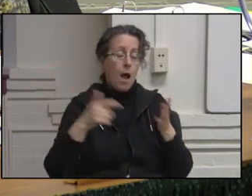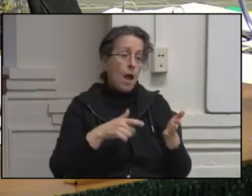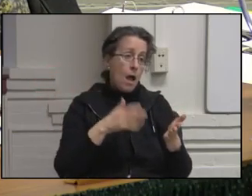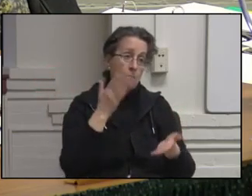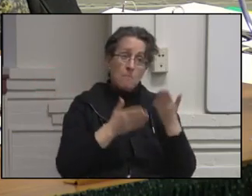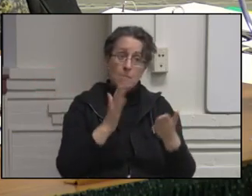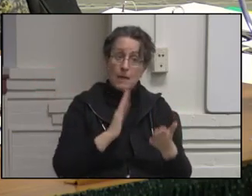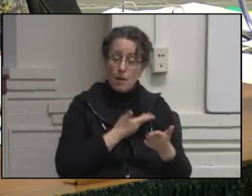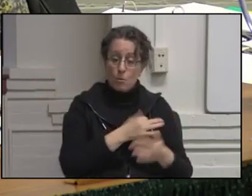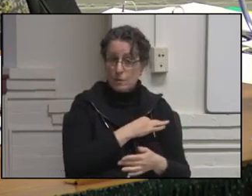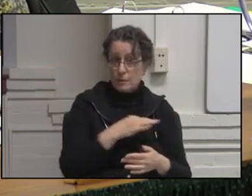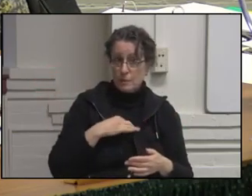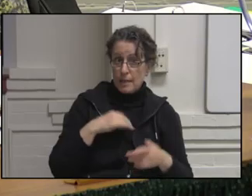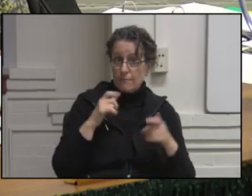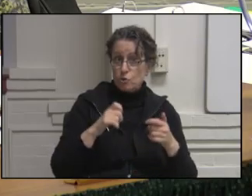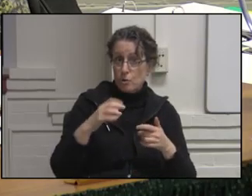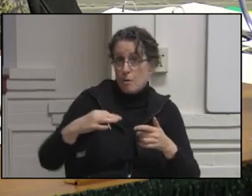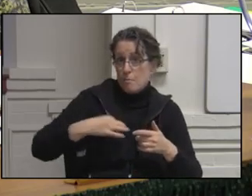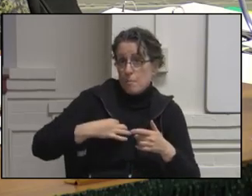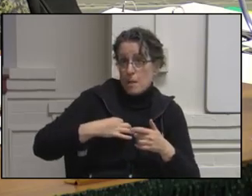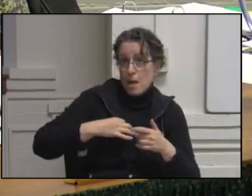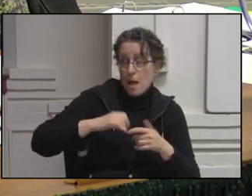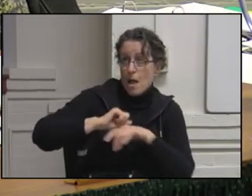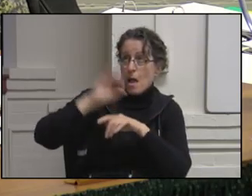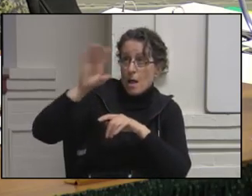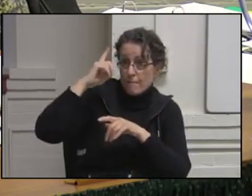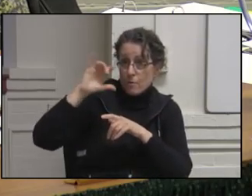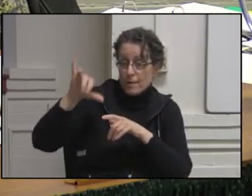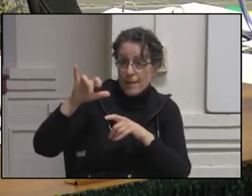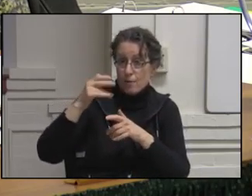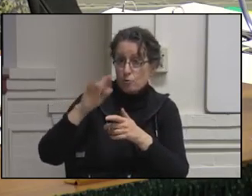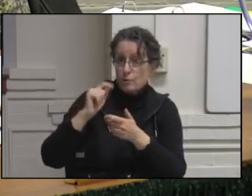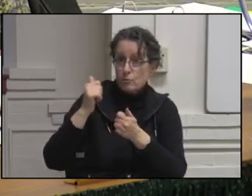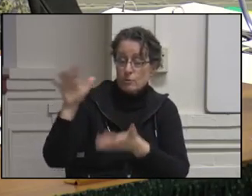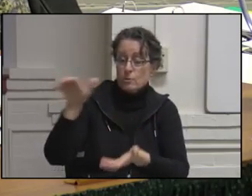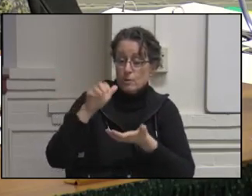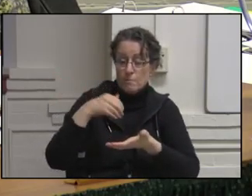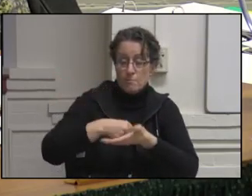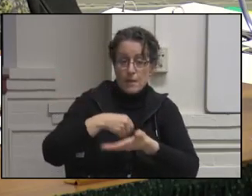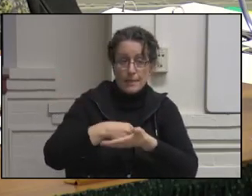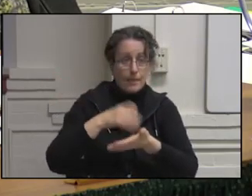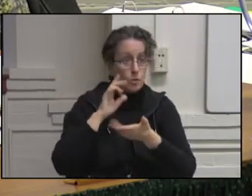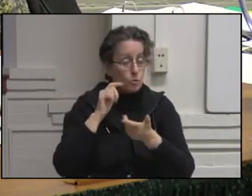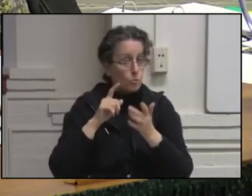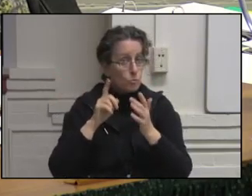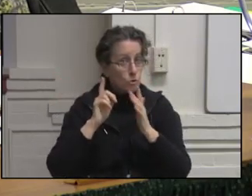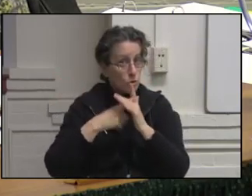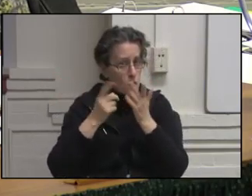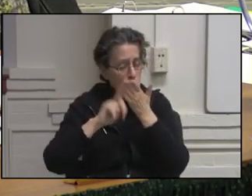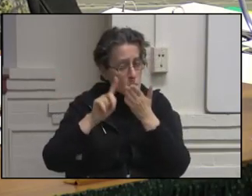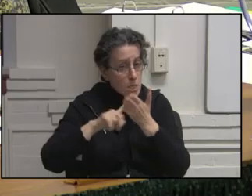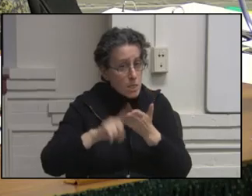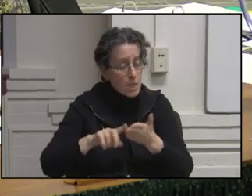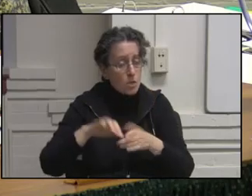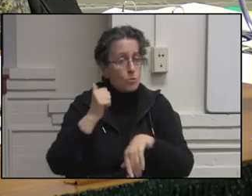the possibilities of getting that grant and looking into a bond to start exploring the possibility of